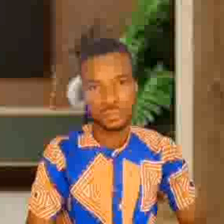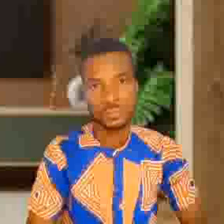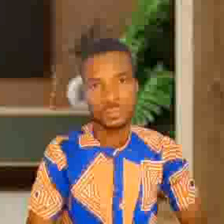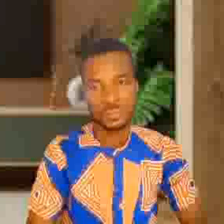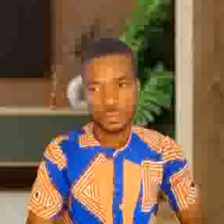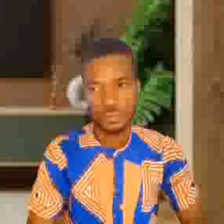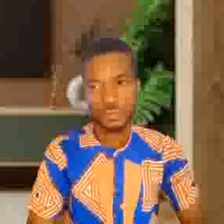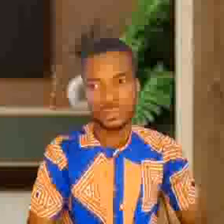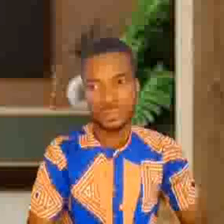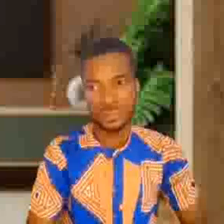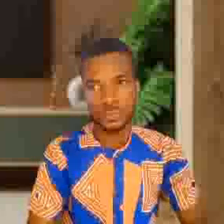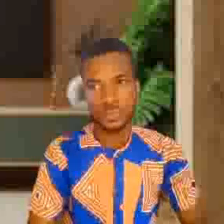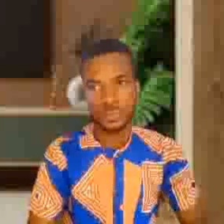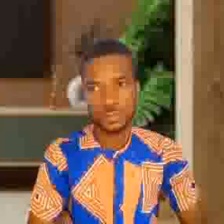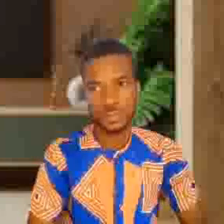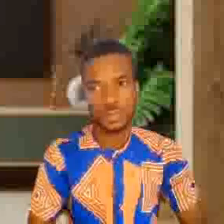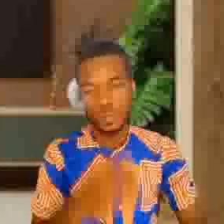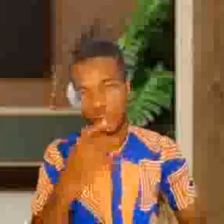to Zarephath,